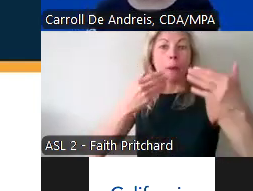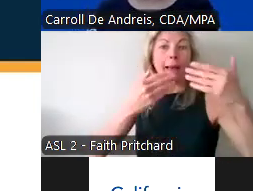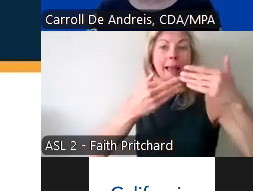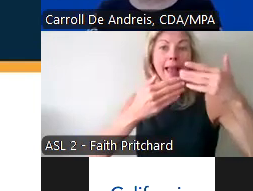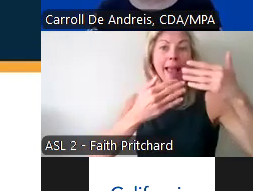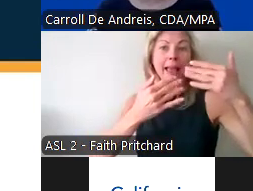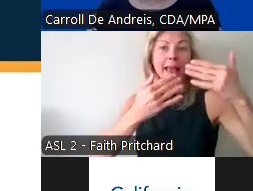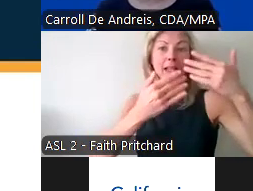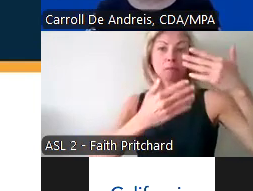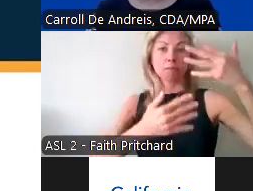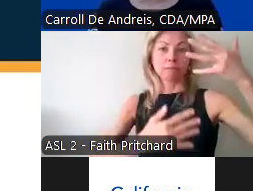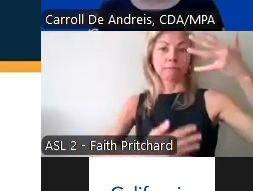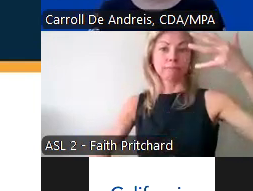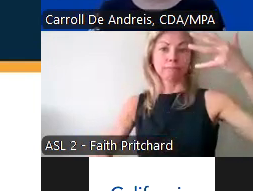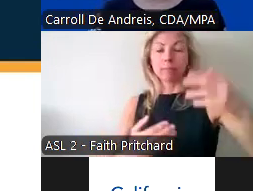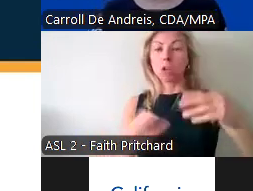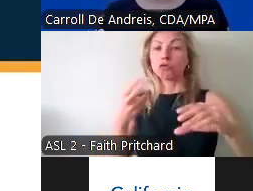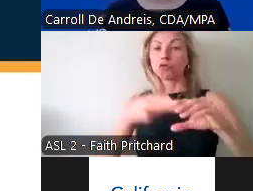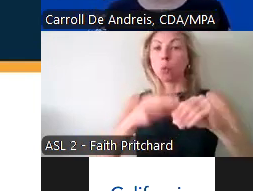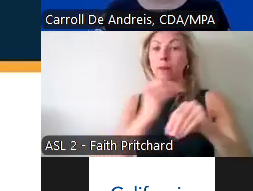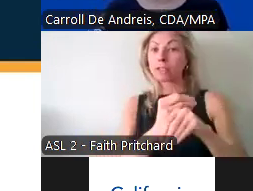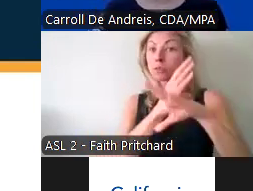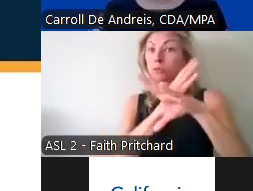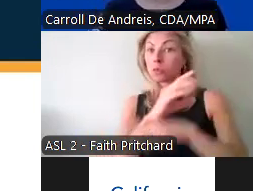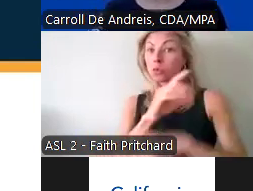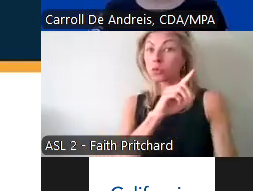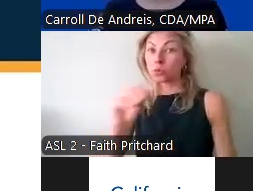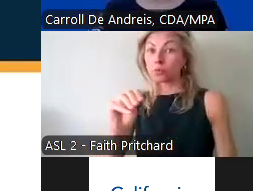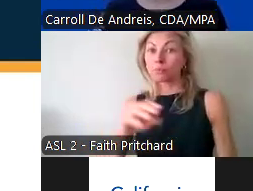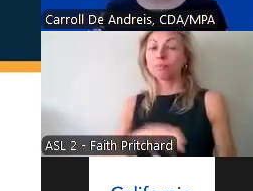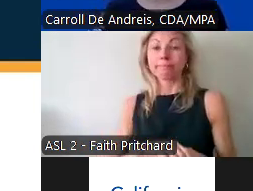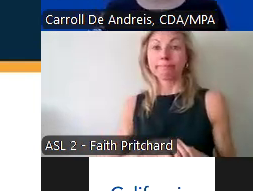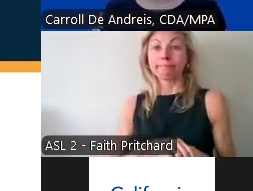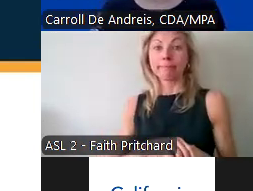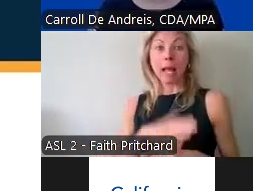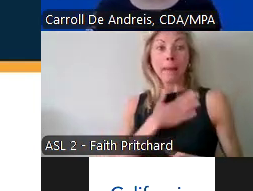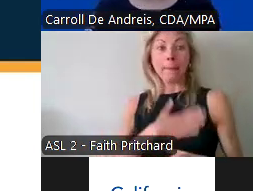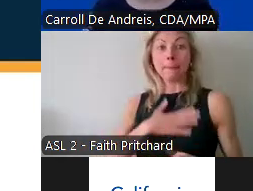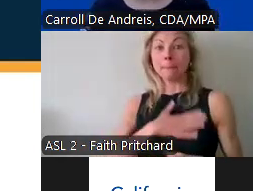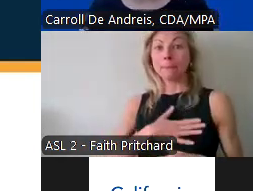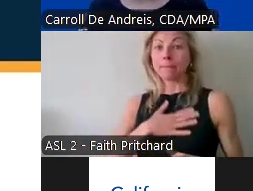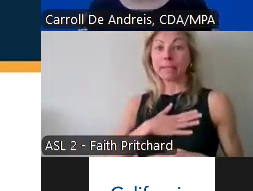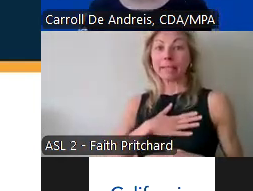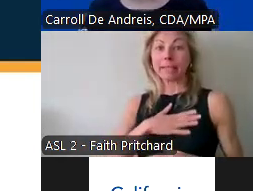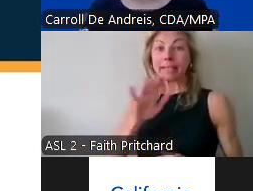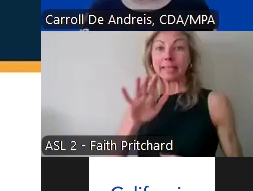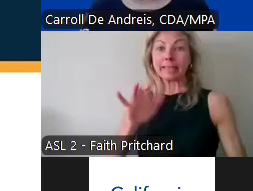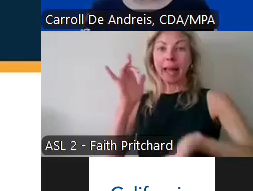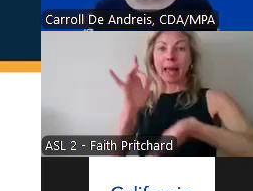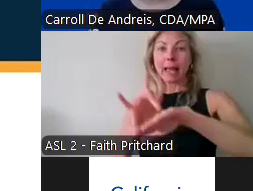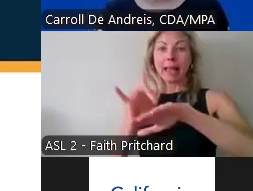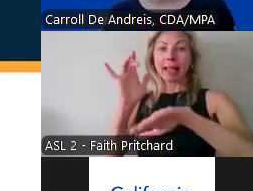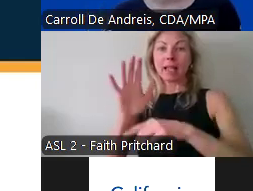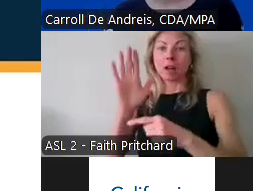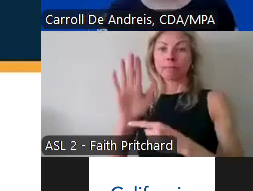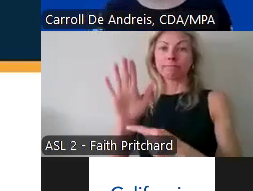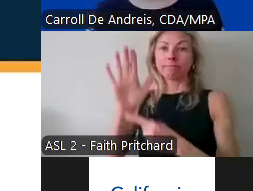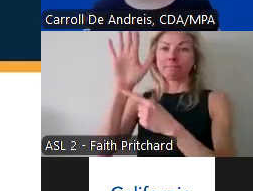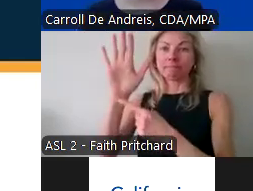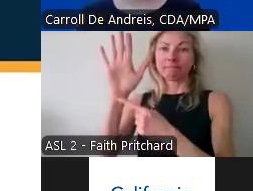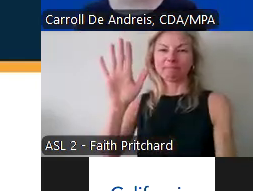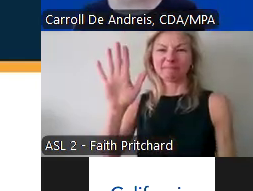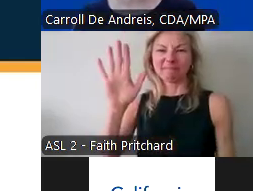the Zoom webinar, please click your raised hand icon. So we do have